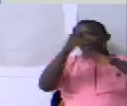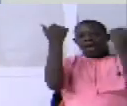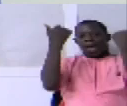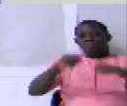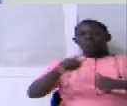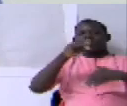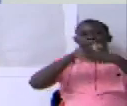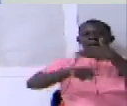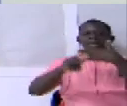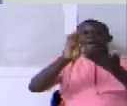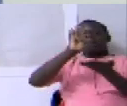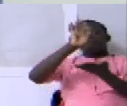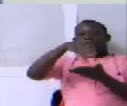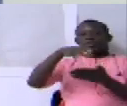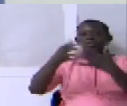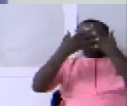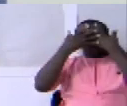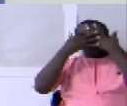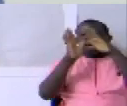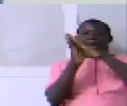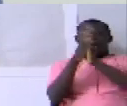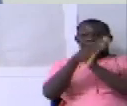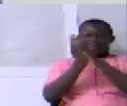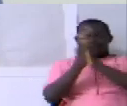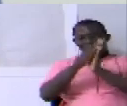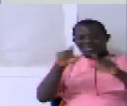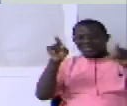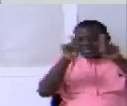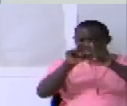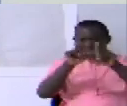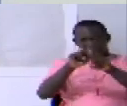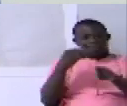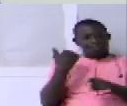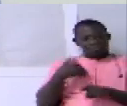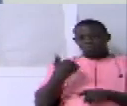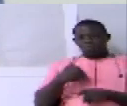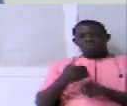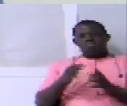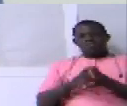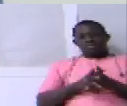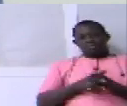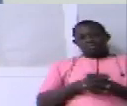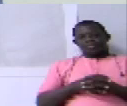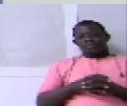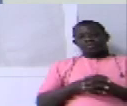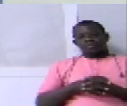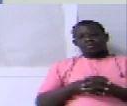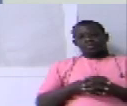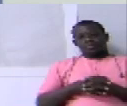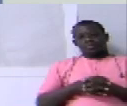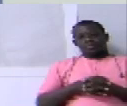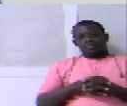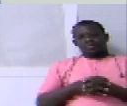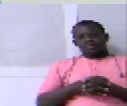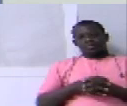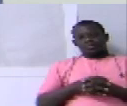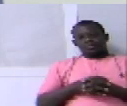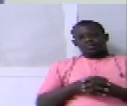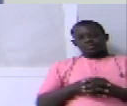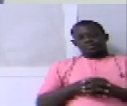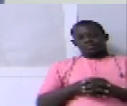2 against these same people. Tajiri adol fanal ketale Mile 2 kasola je ni mo kilingulu